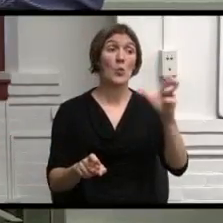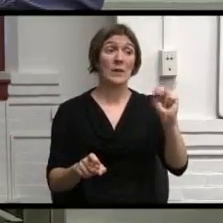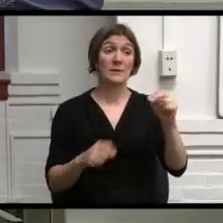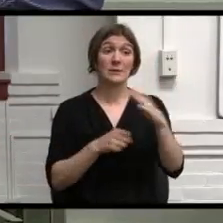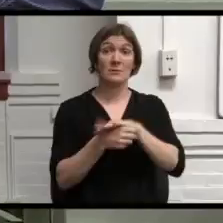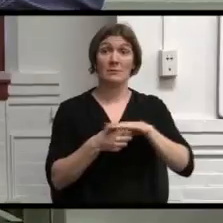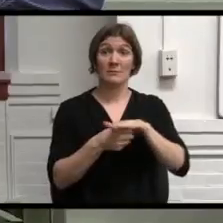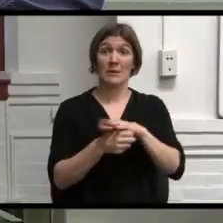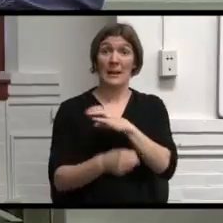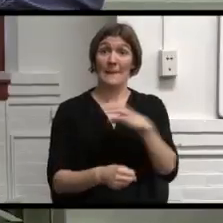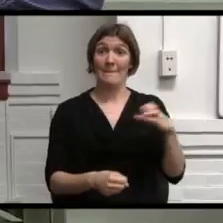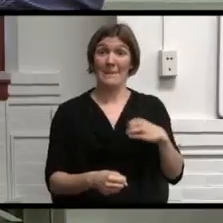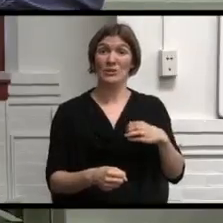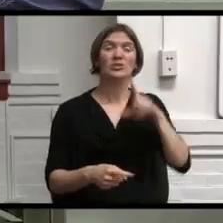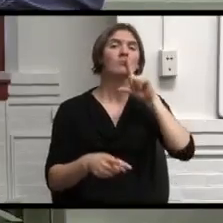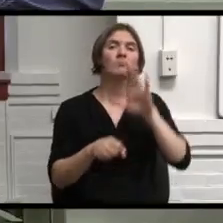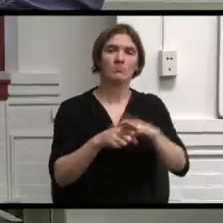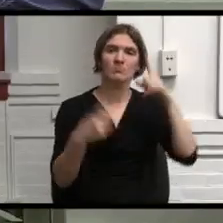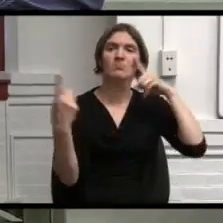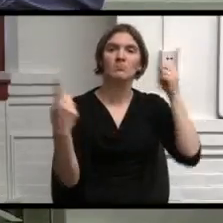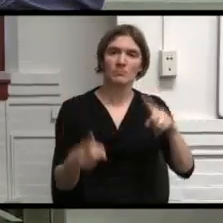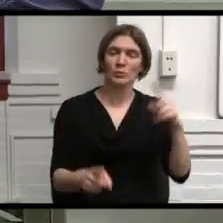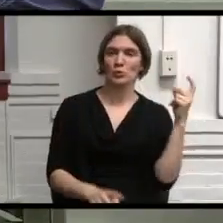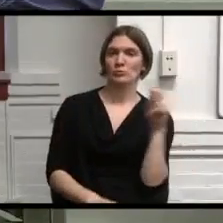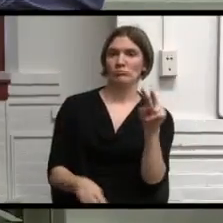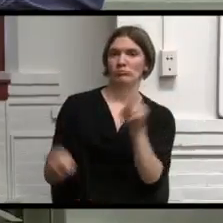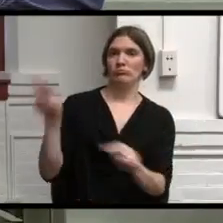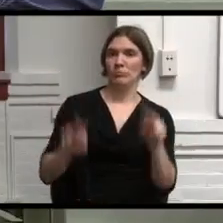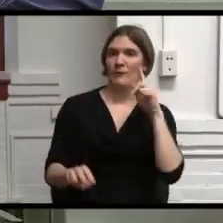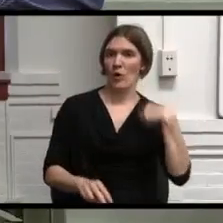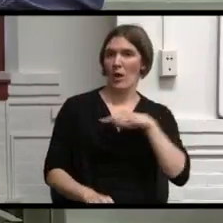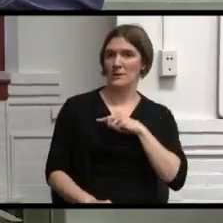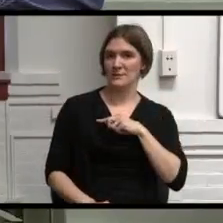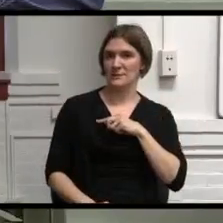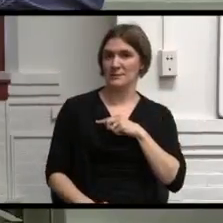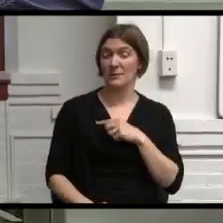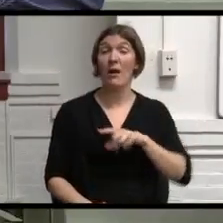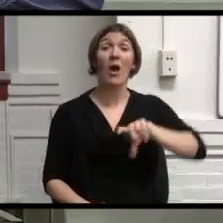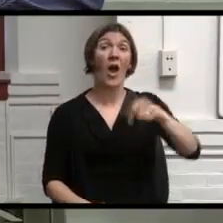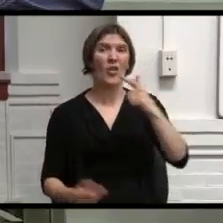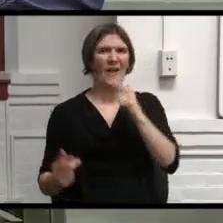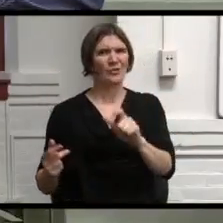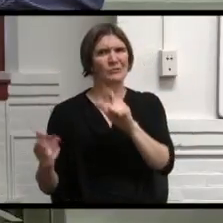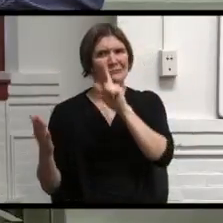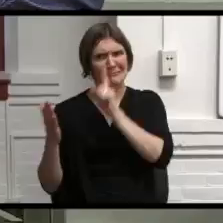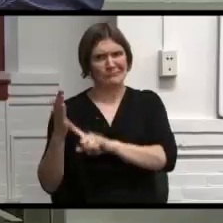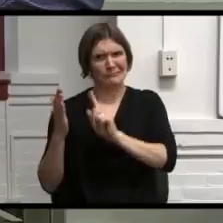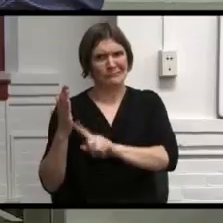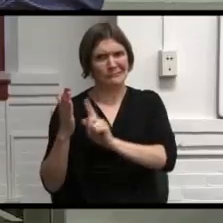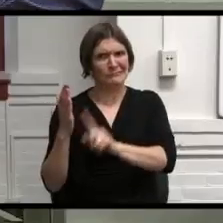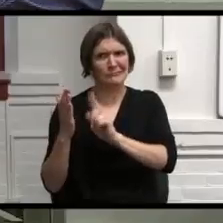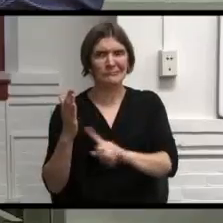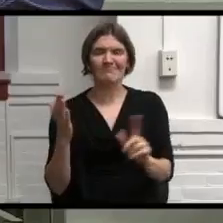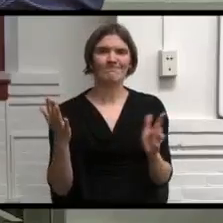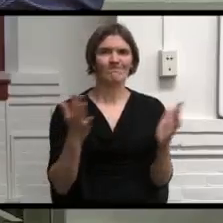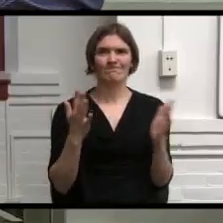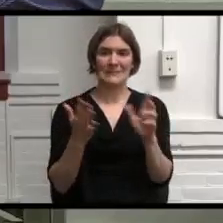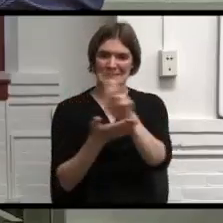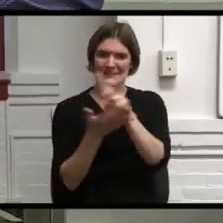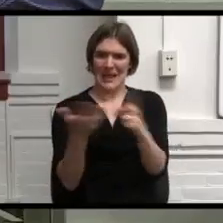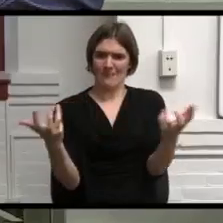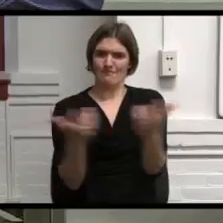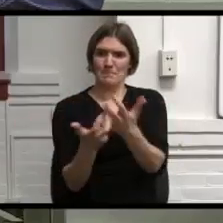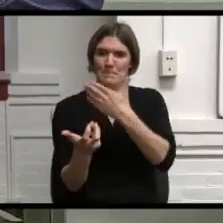use their brownfield resources in addition to our own. And then further study needs to be done on the most appropriate